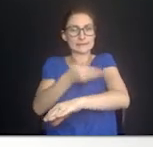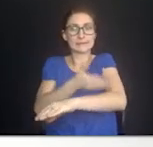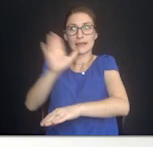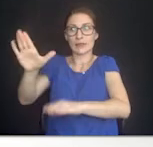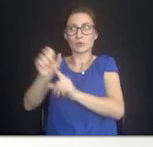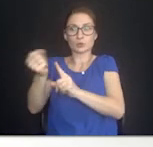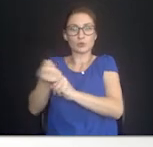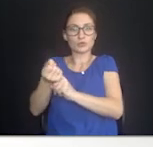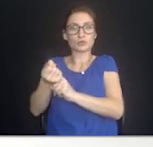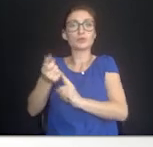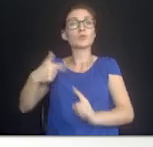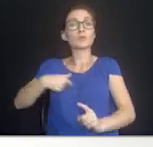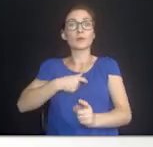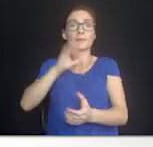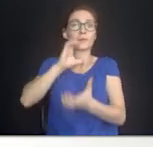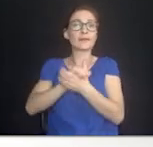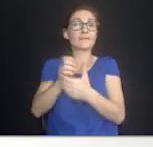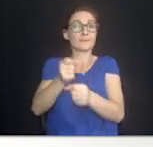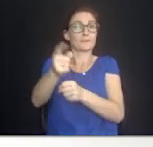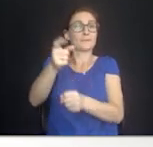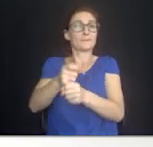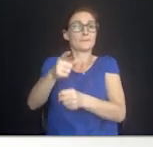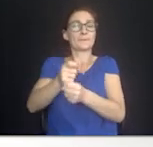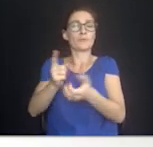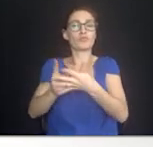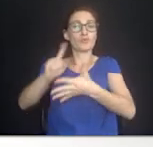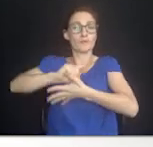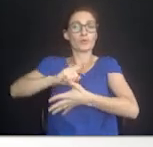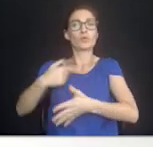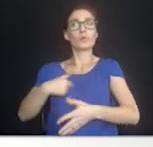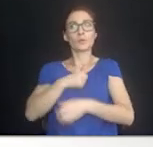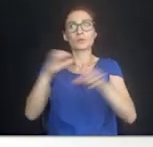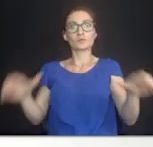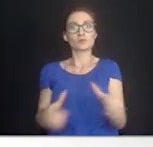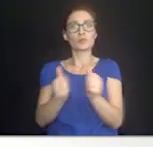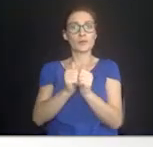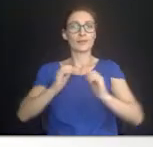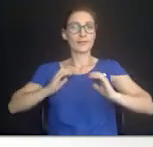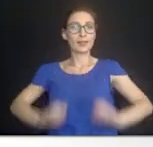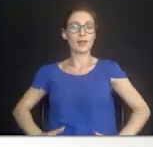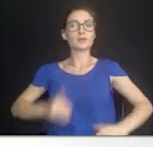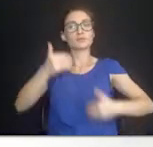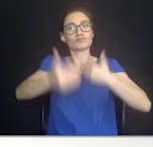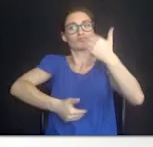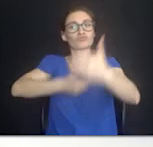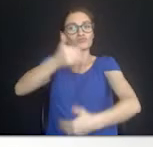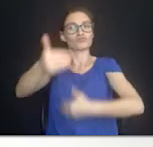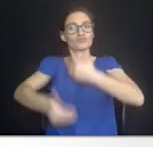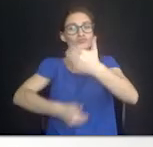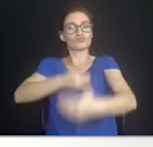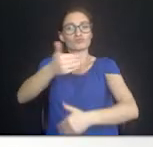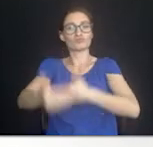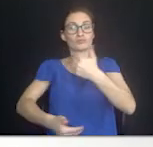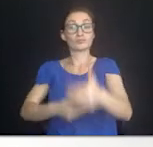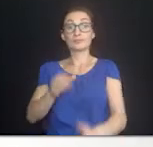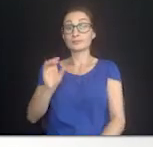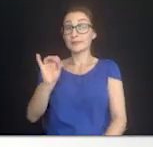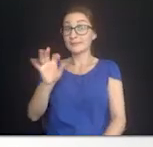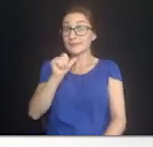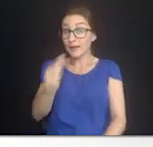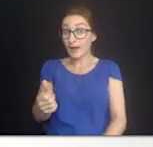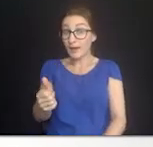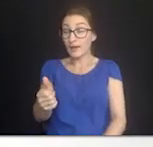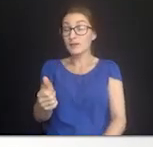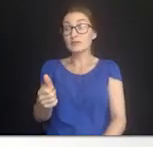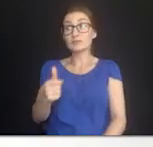big believers in that annual review, and that's something huge that we do with our clients in the process, because if not, what I did 5